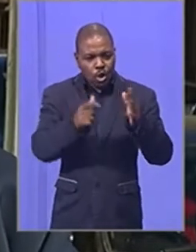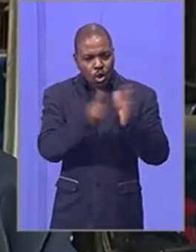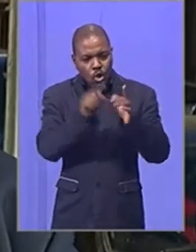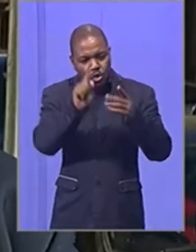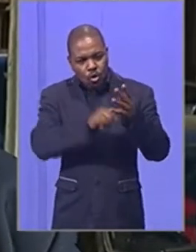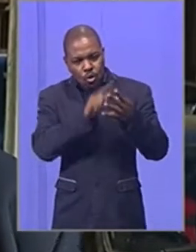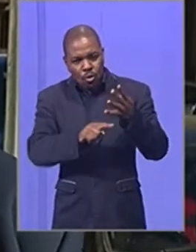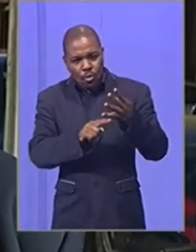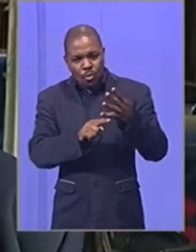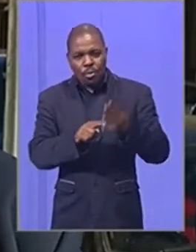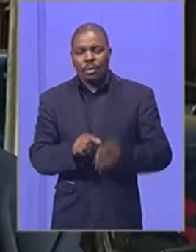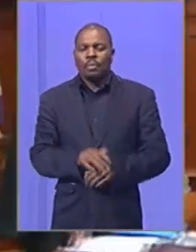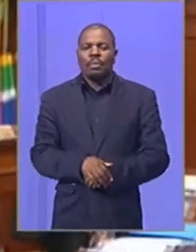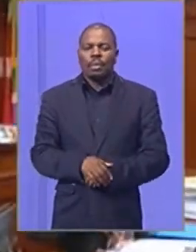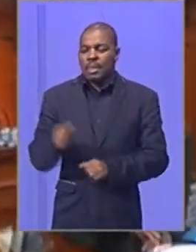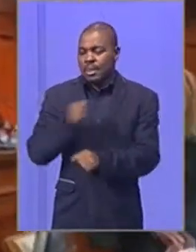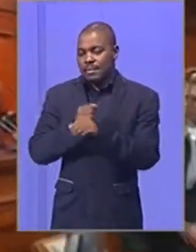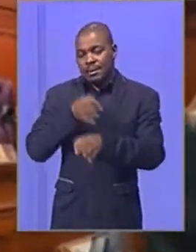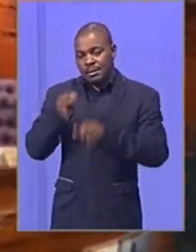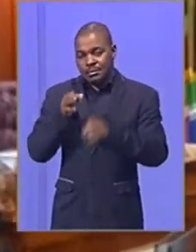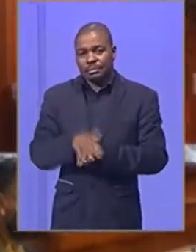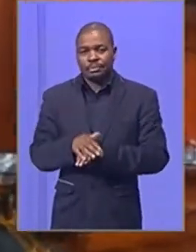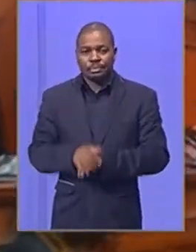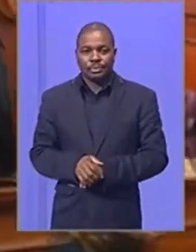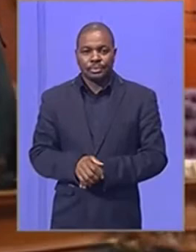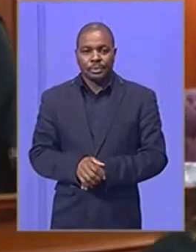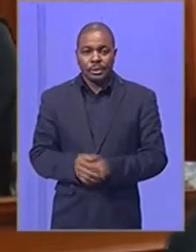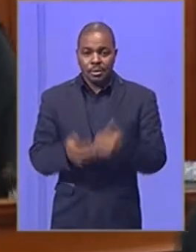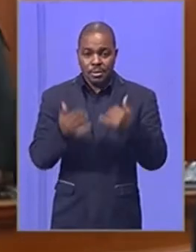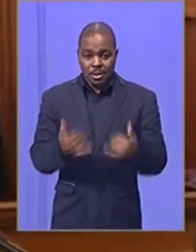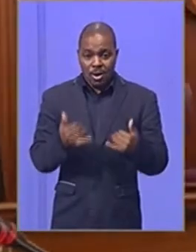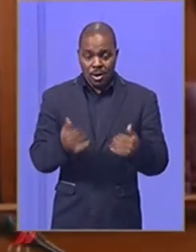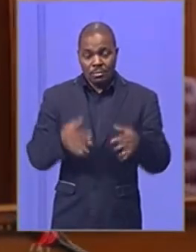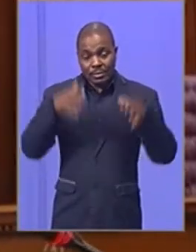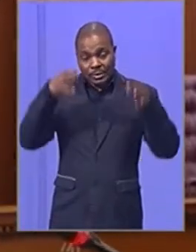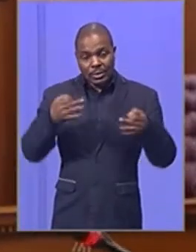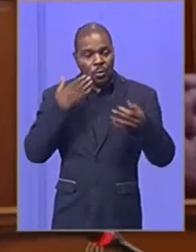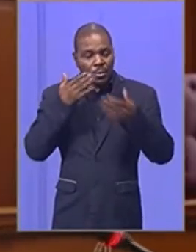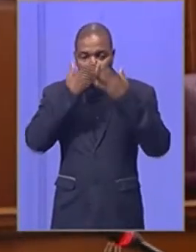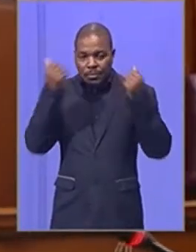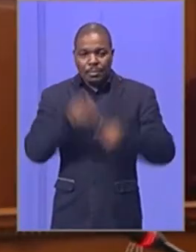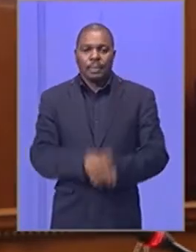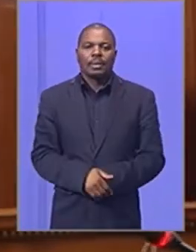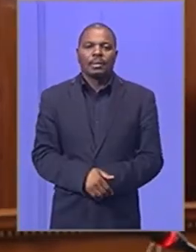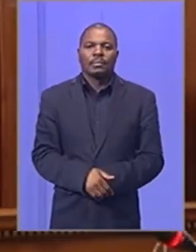in taking that decision. Ha wa hlaka mothating ona hore kahlolo e tla dihuwaneng.